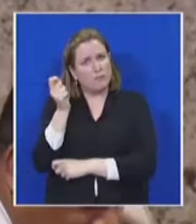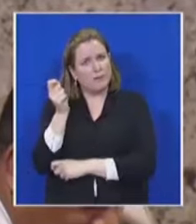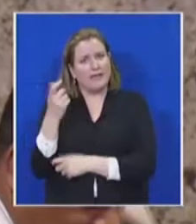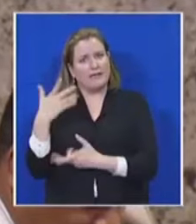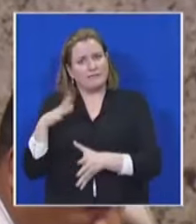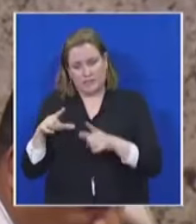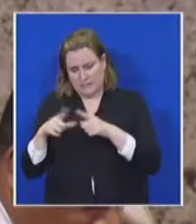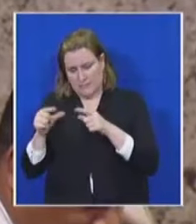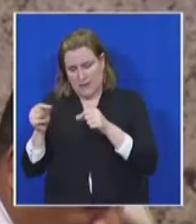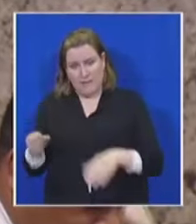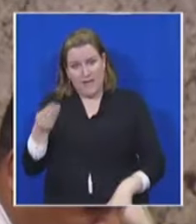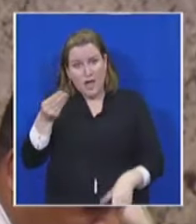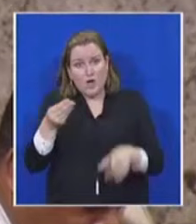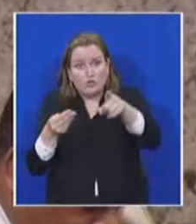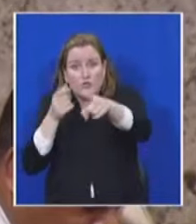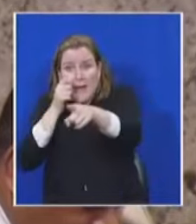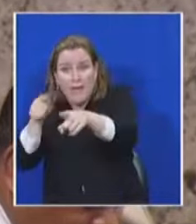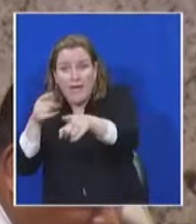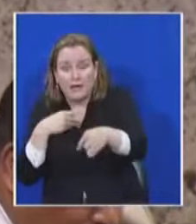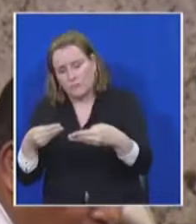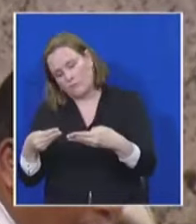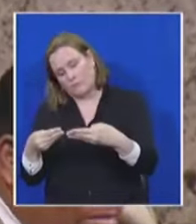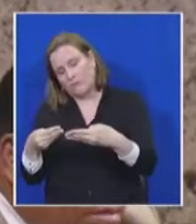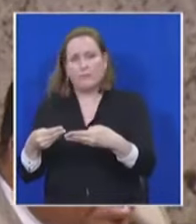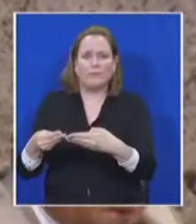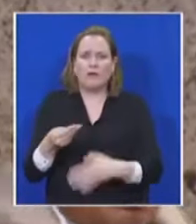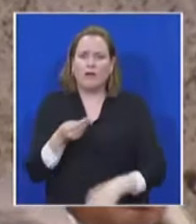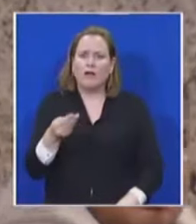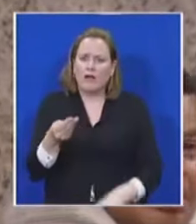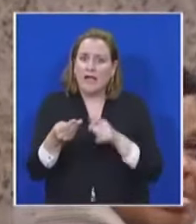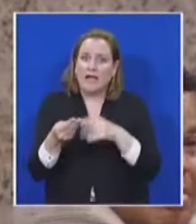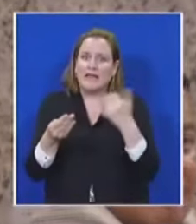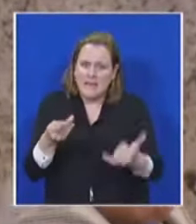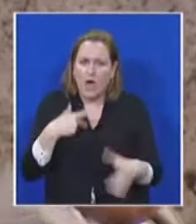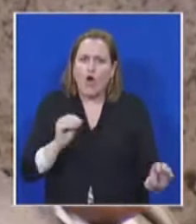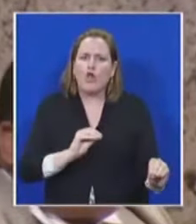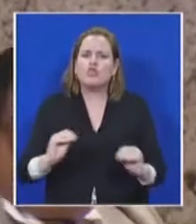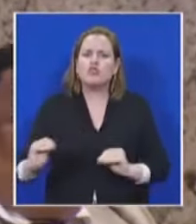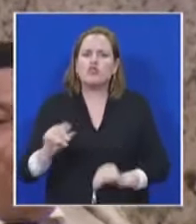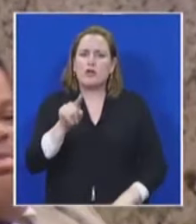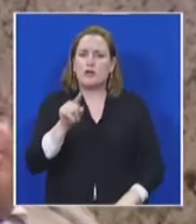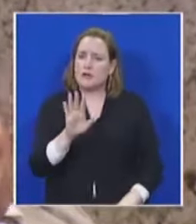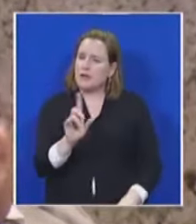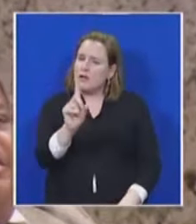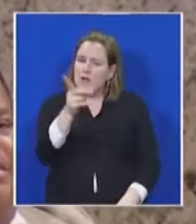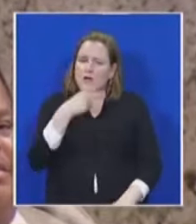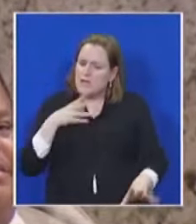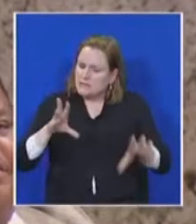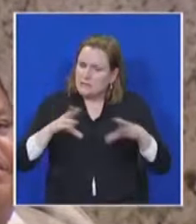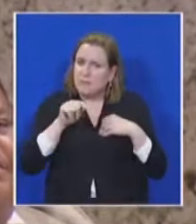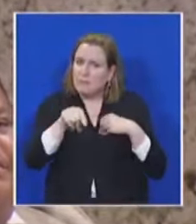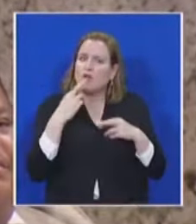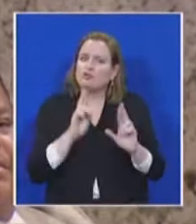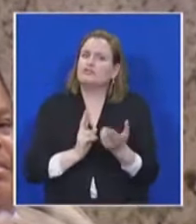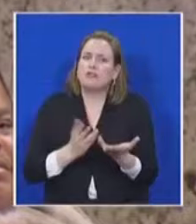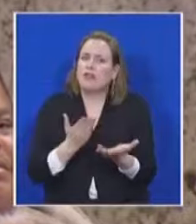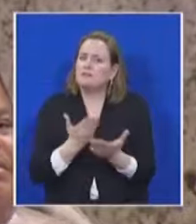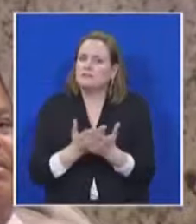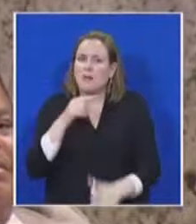gentleman standing, and then he looked at it, and that was the reason for the Honorable delay. member. We cannot accept those results. What